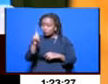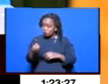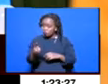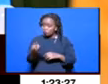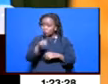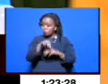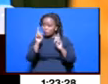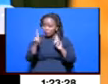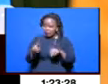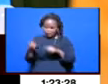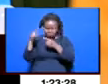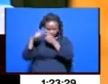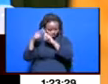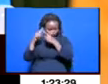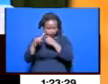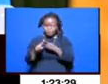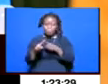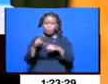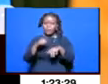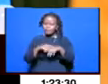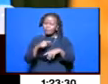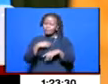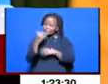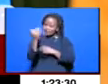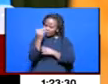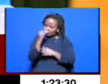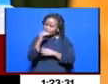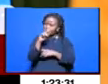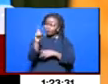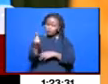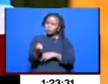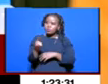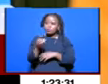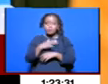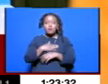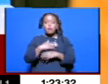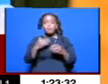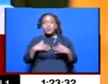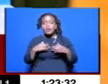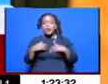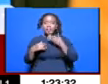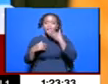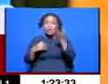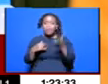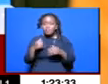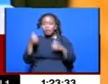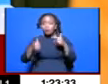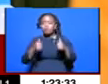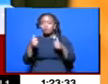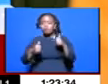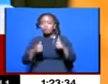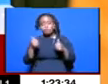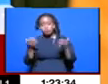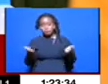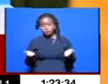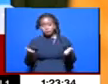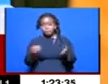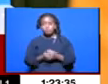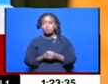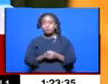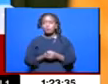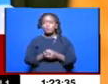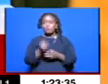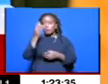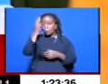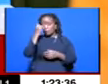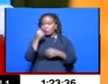ask. And when I asked that question, I arrived at an answer in the affirmative. So that leads